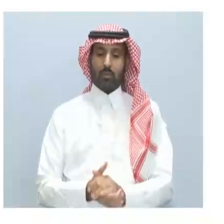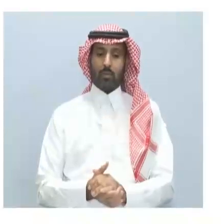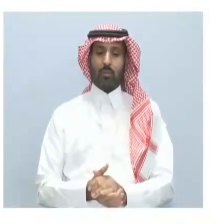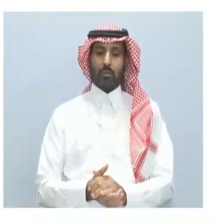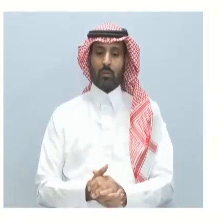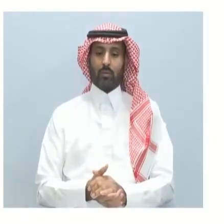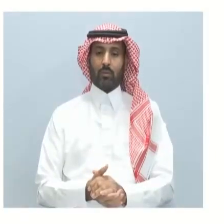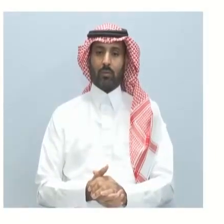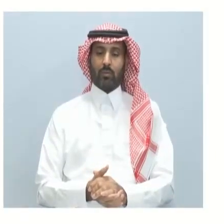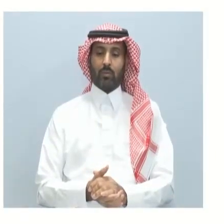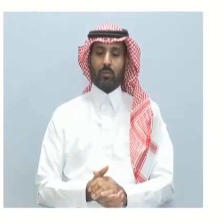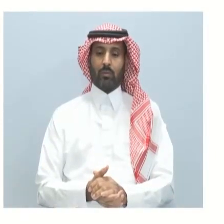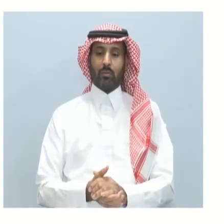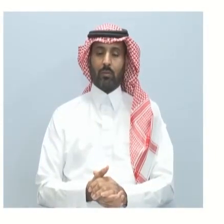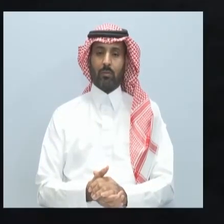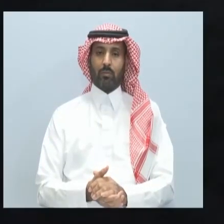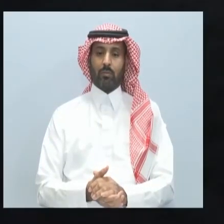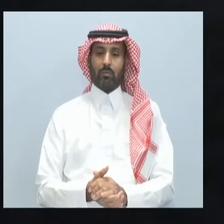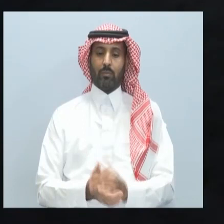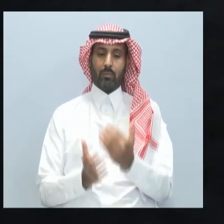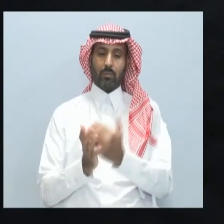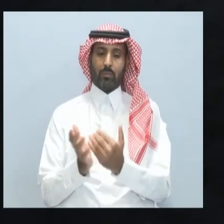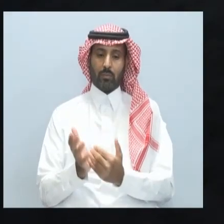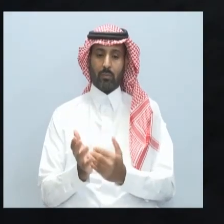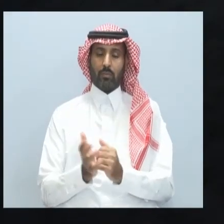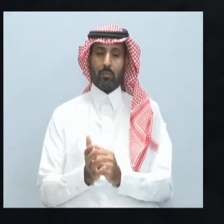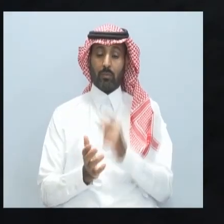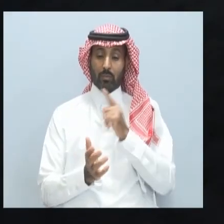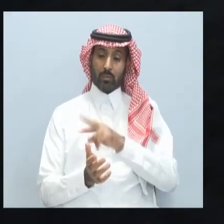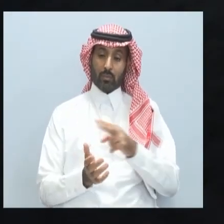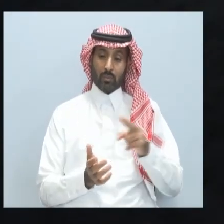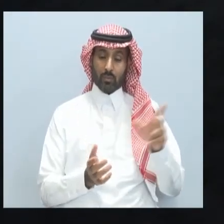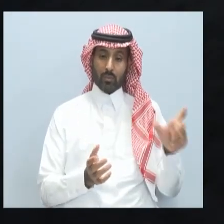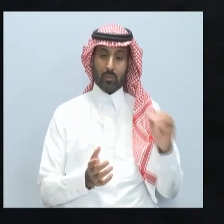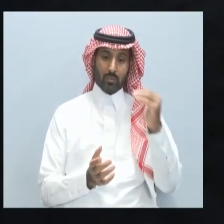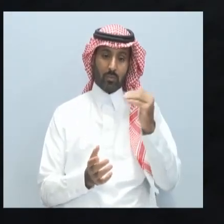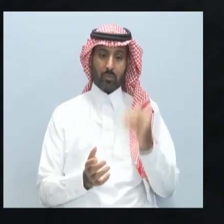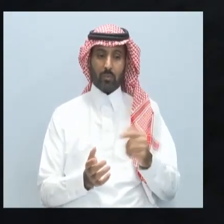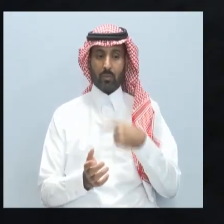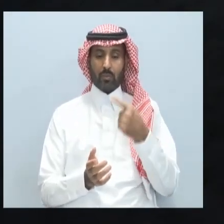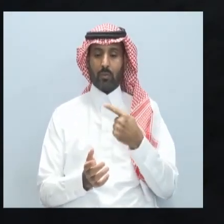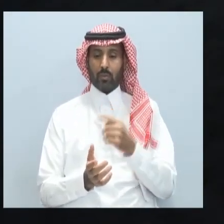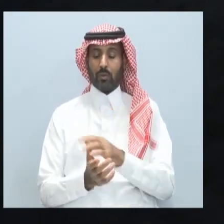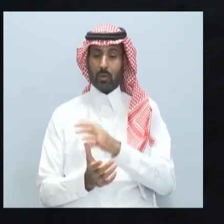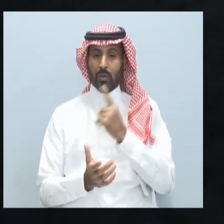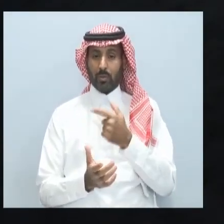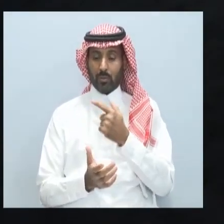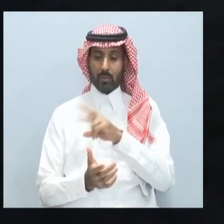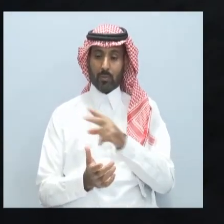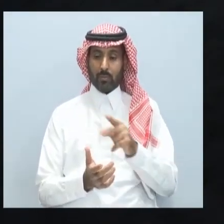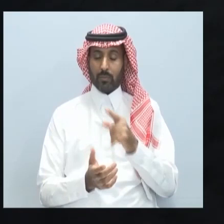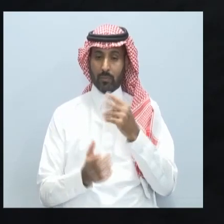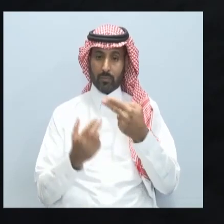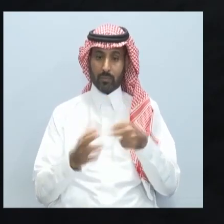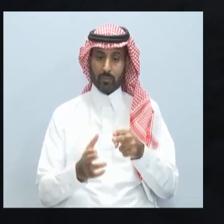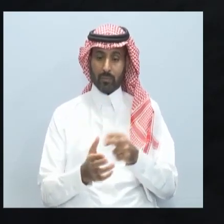Yes, now we have here the parts. There are different parts here that we talked about different things. We have the